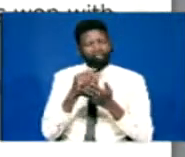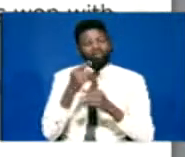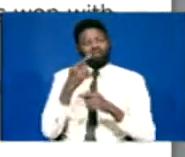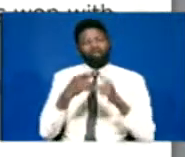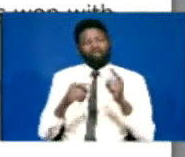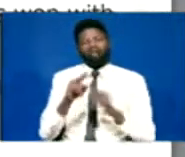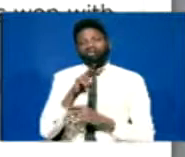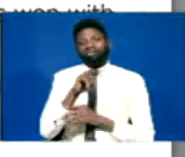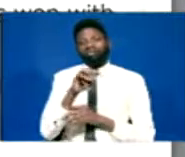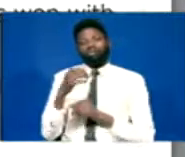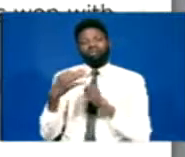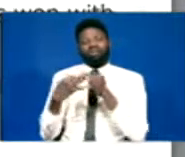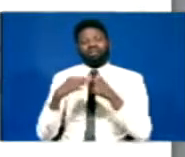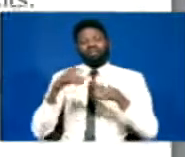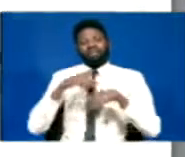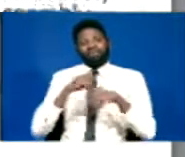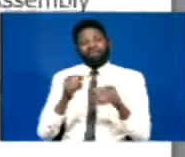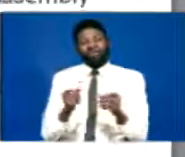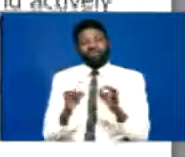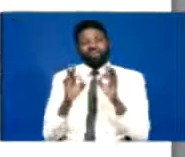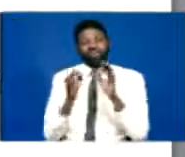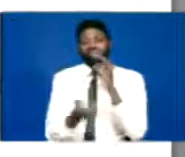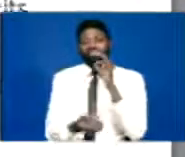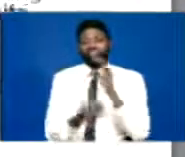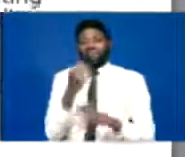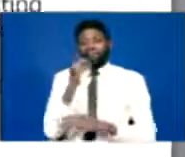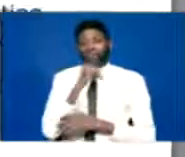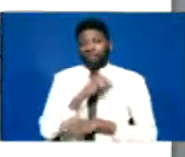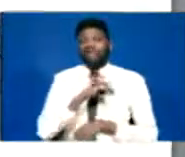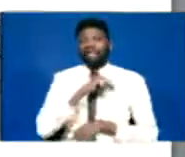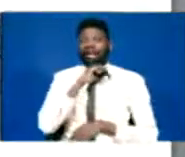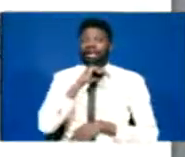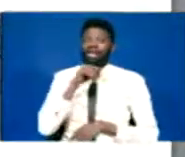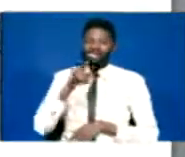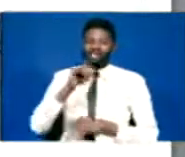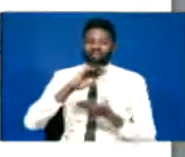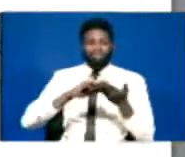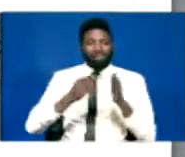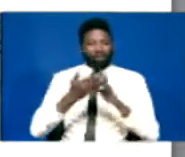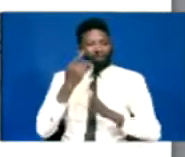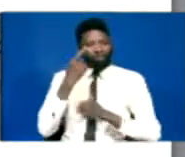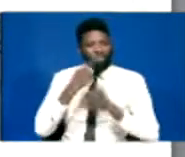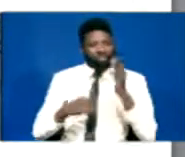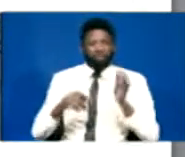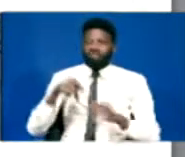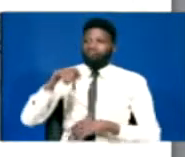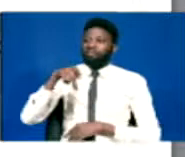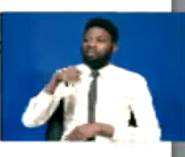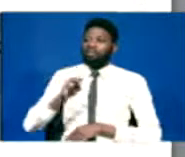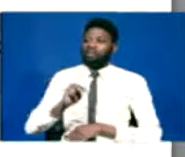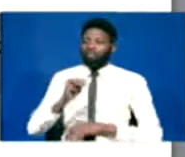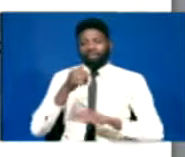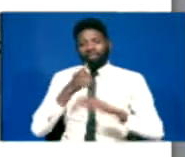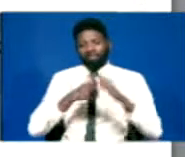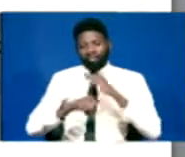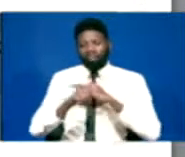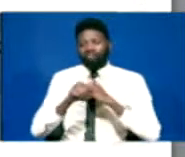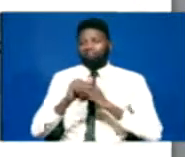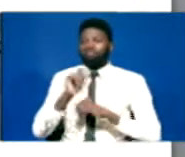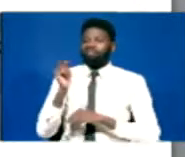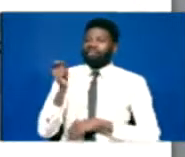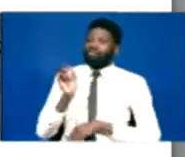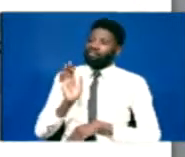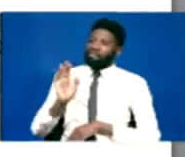officially formed, and that is when Raila became the prime minister under the presidency of the late